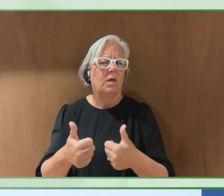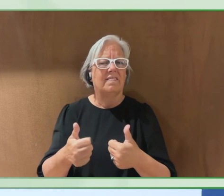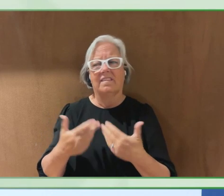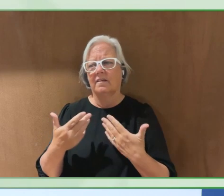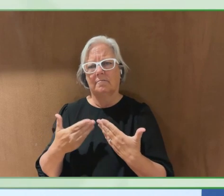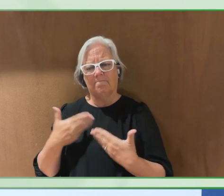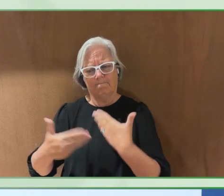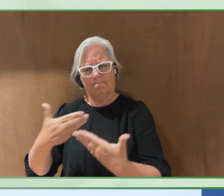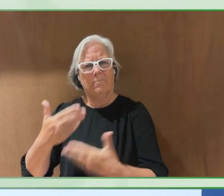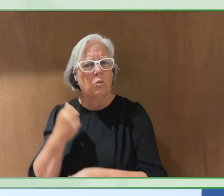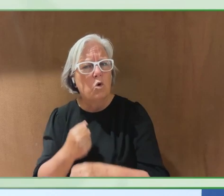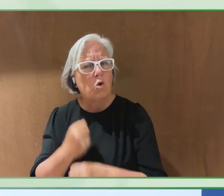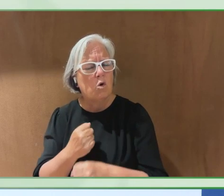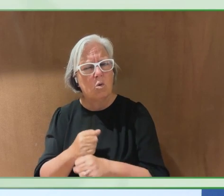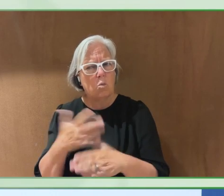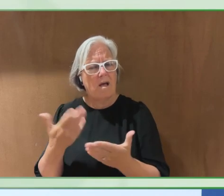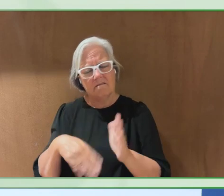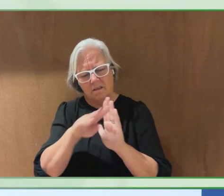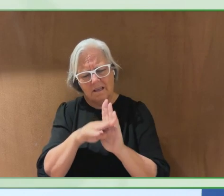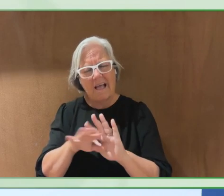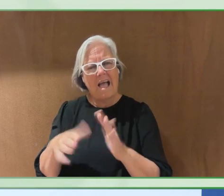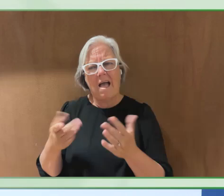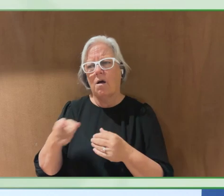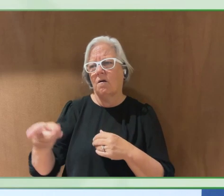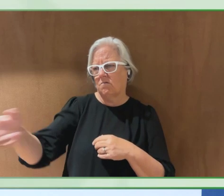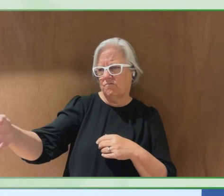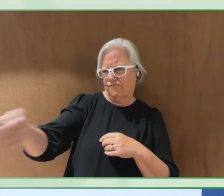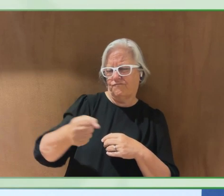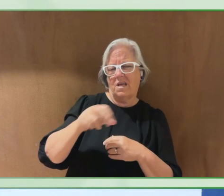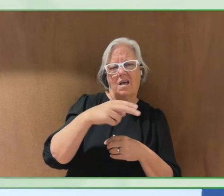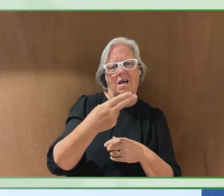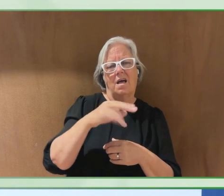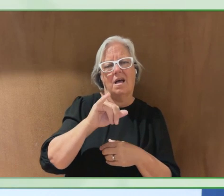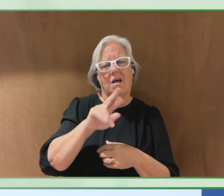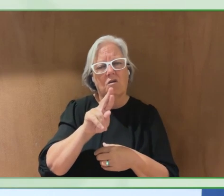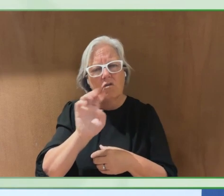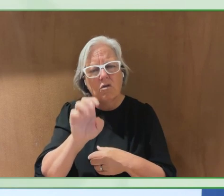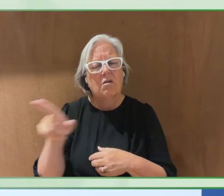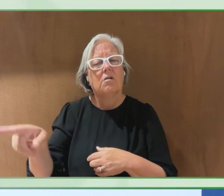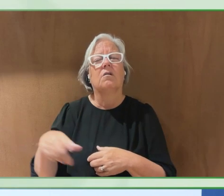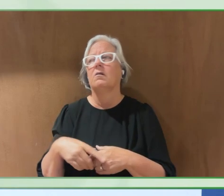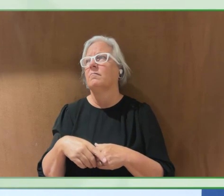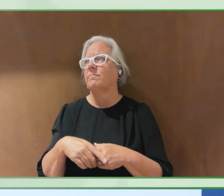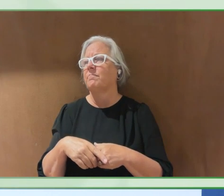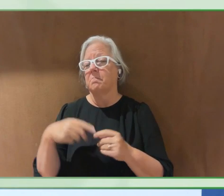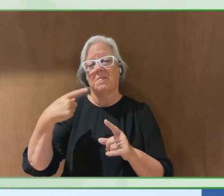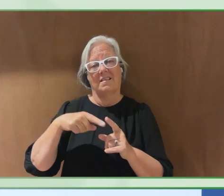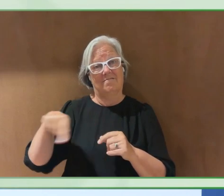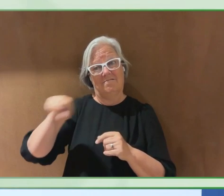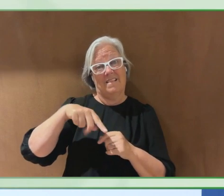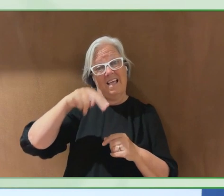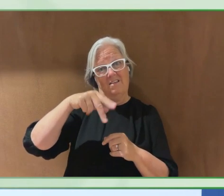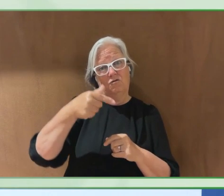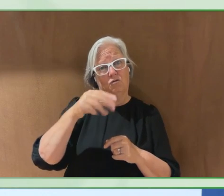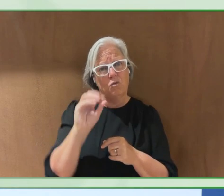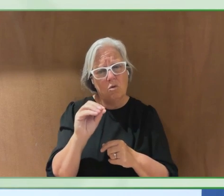related with the hiring persons with disabilities, and what is very important, the role of NGOs and